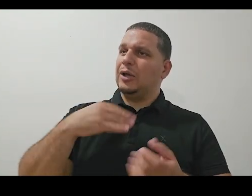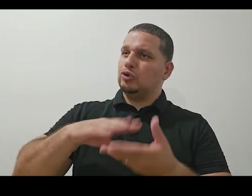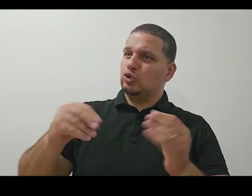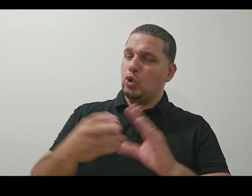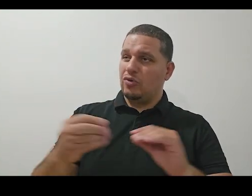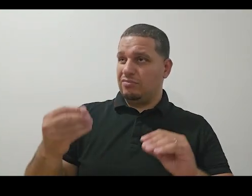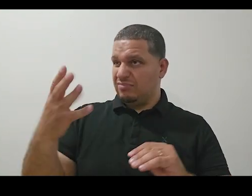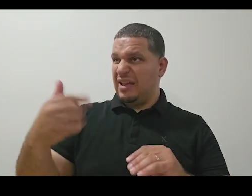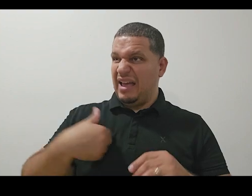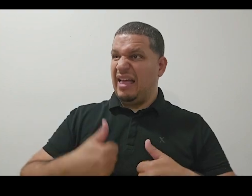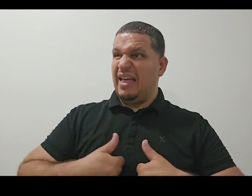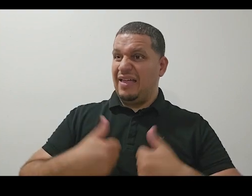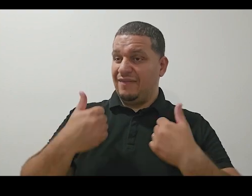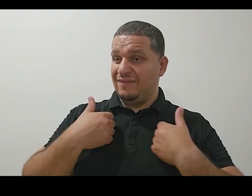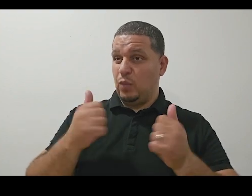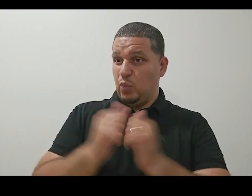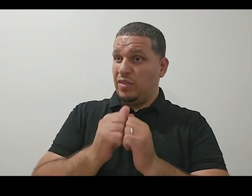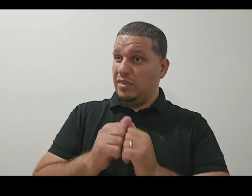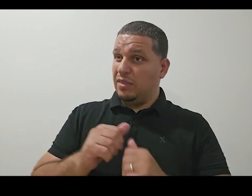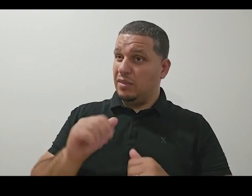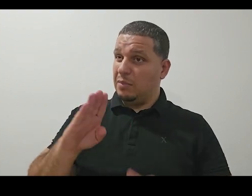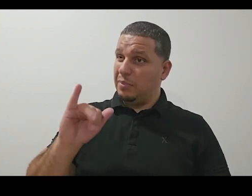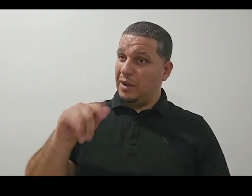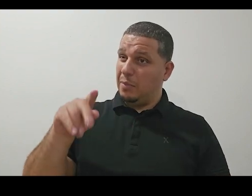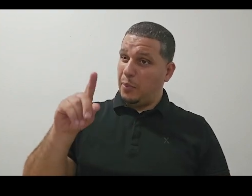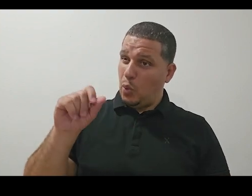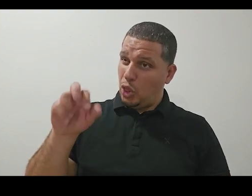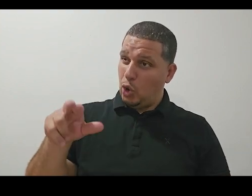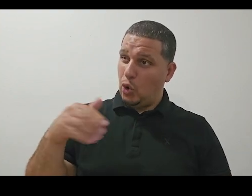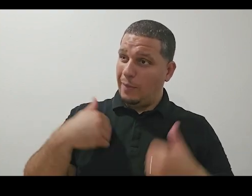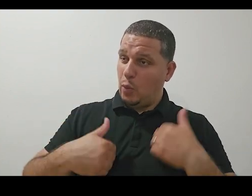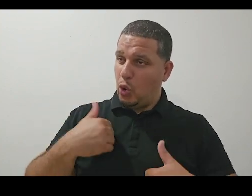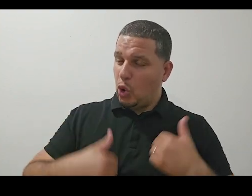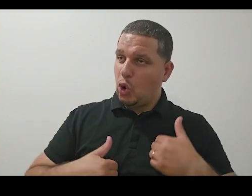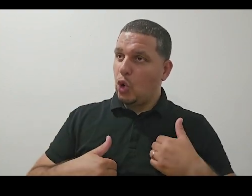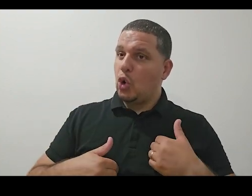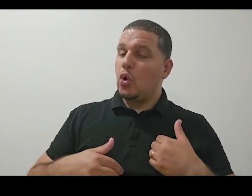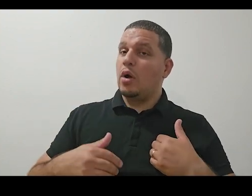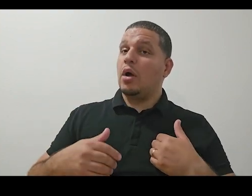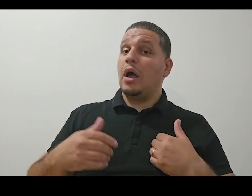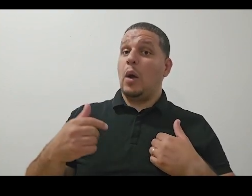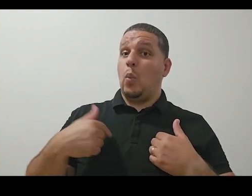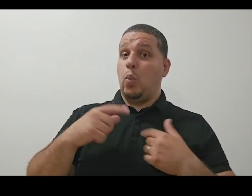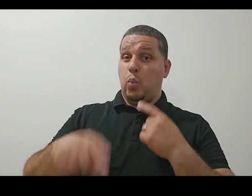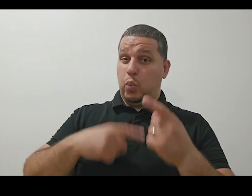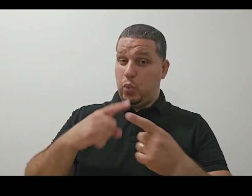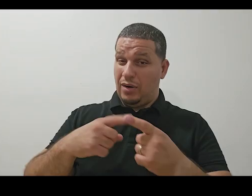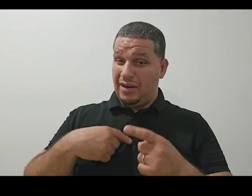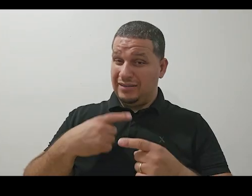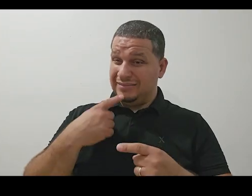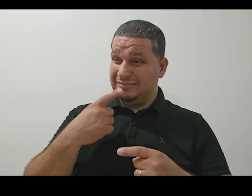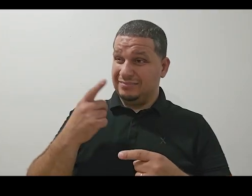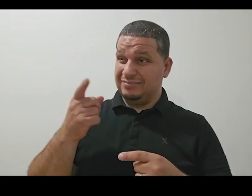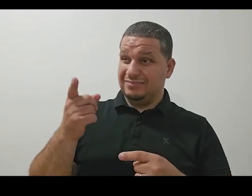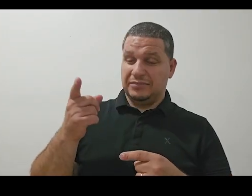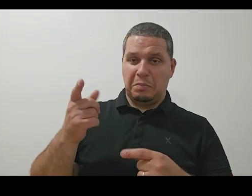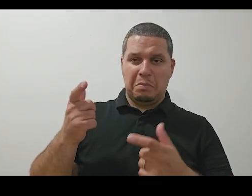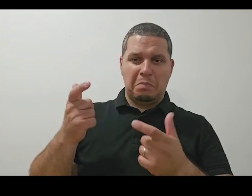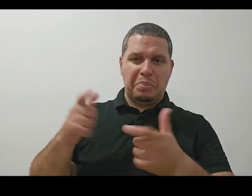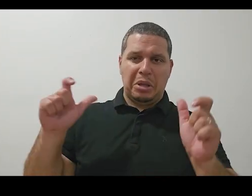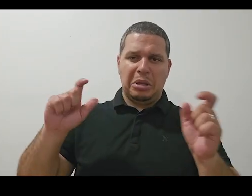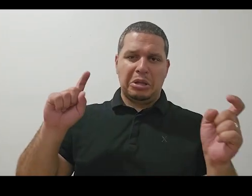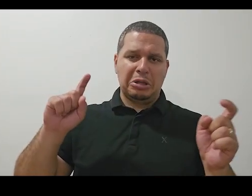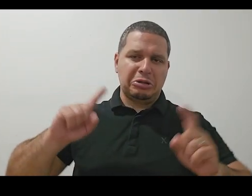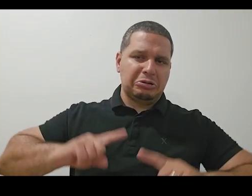about living with bipolar. And when I say there was a drastic